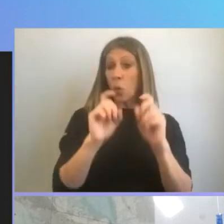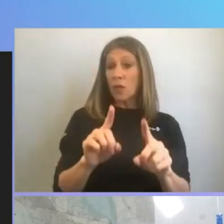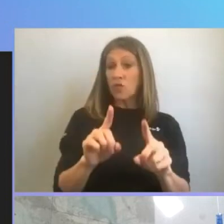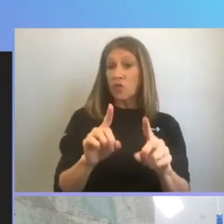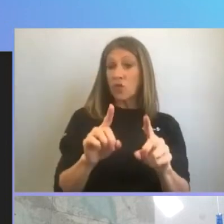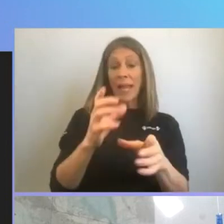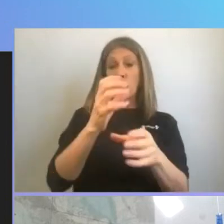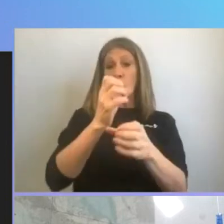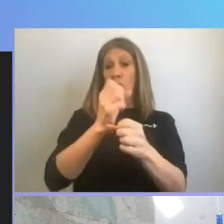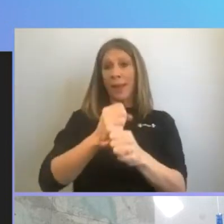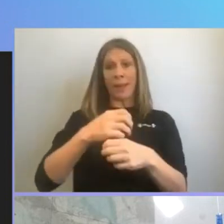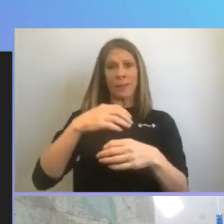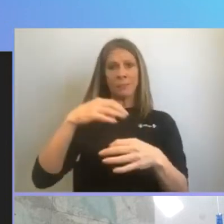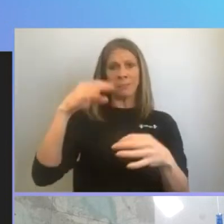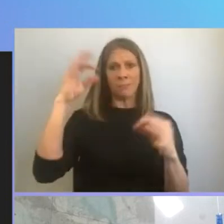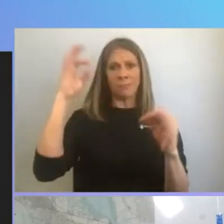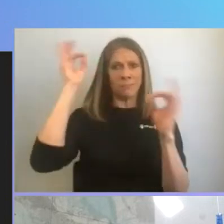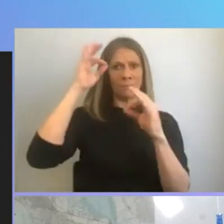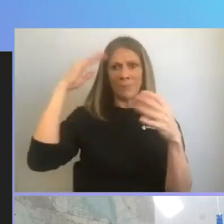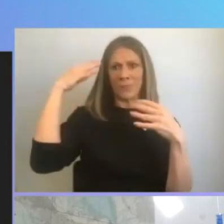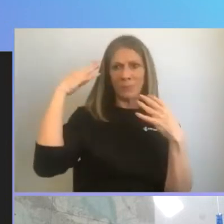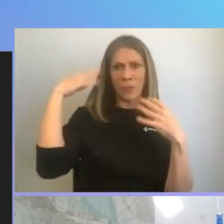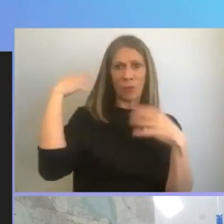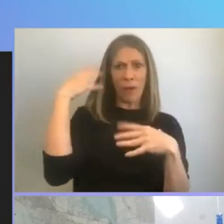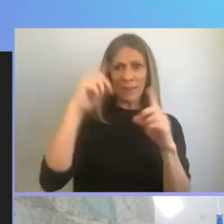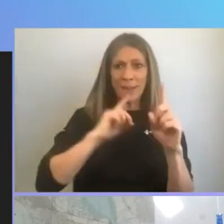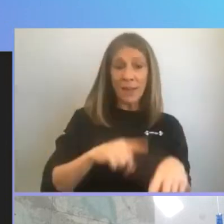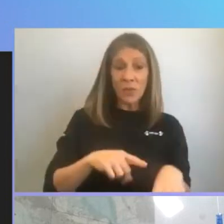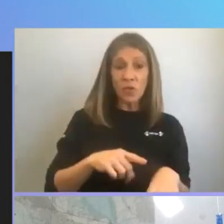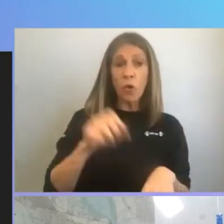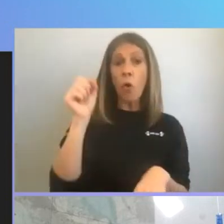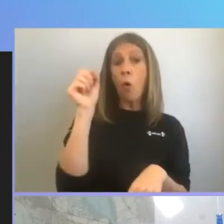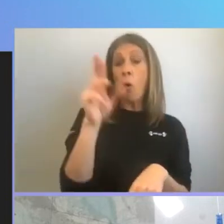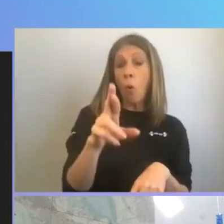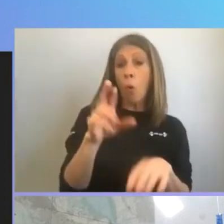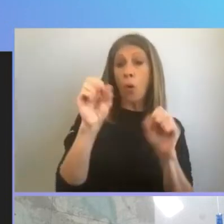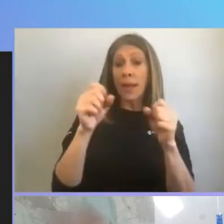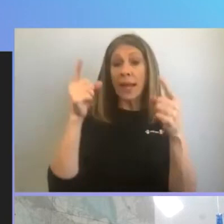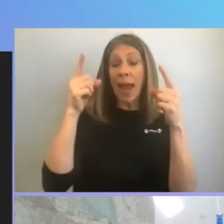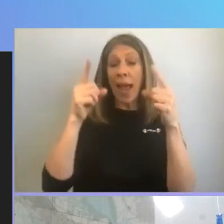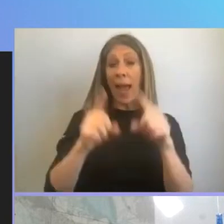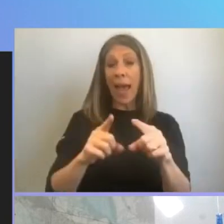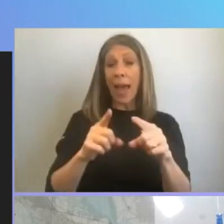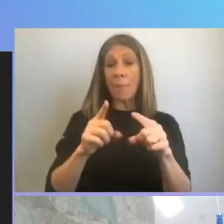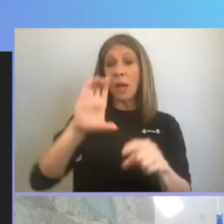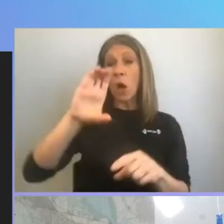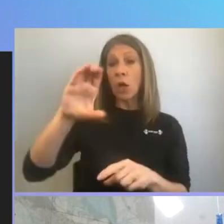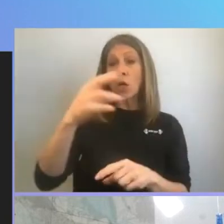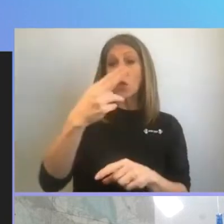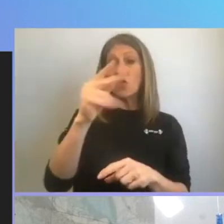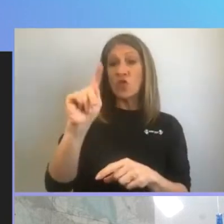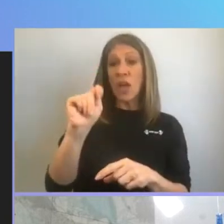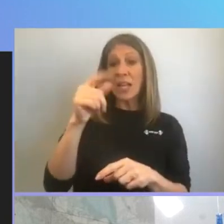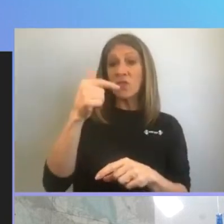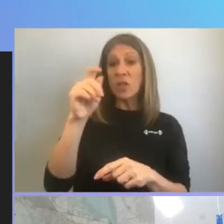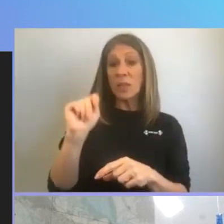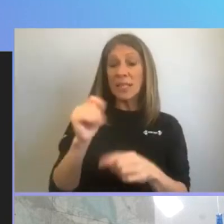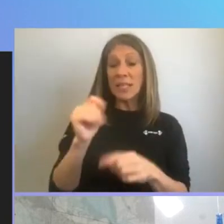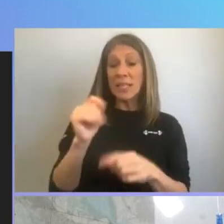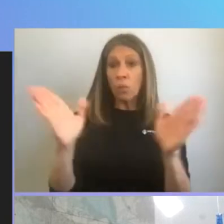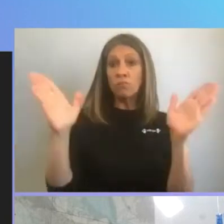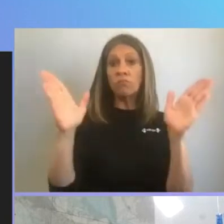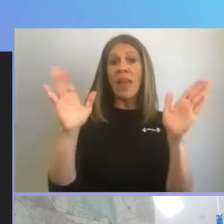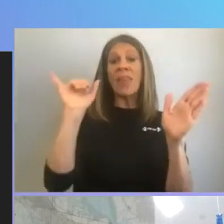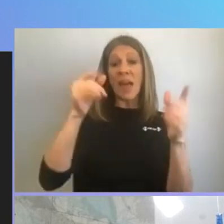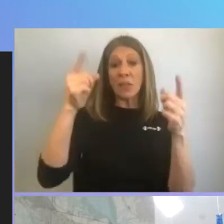just get a nonsense answer, or it can happen on a ChatGPT wide basis. And that's actually